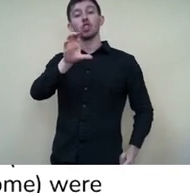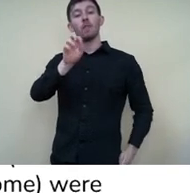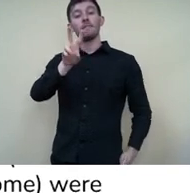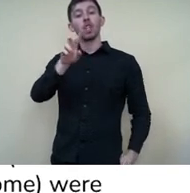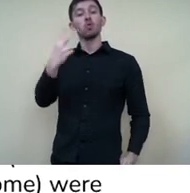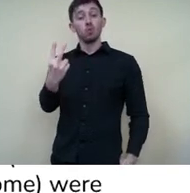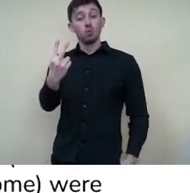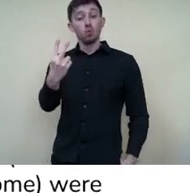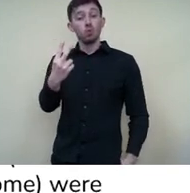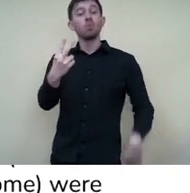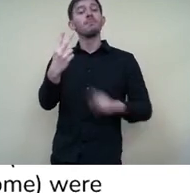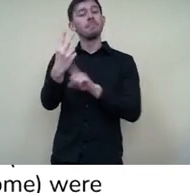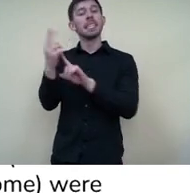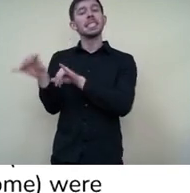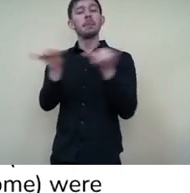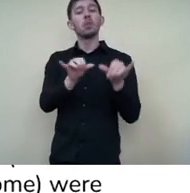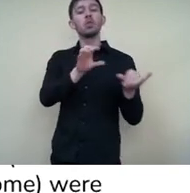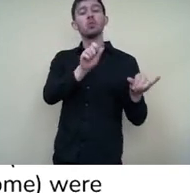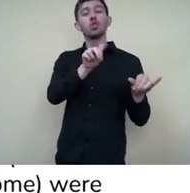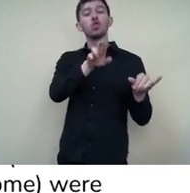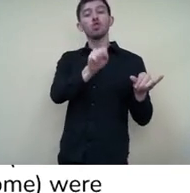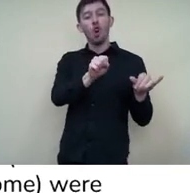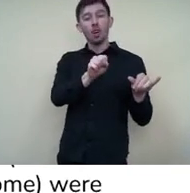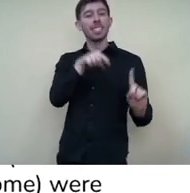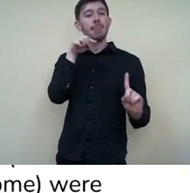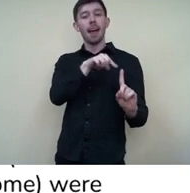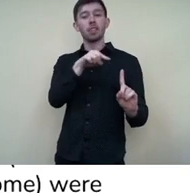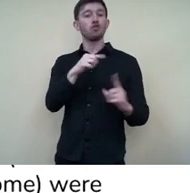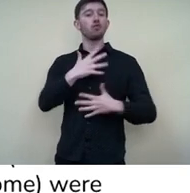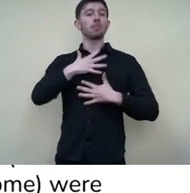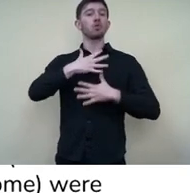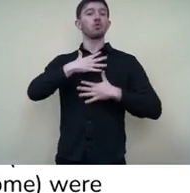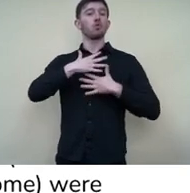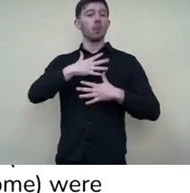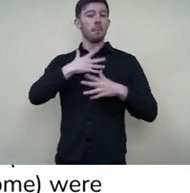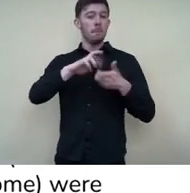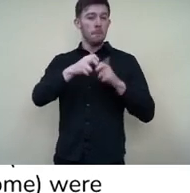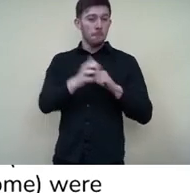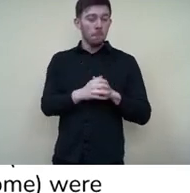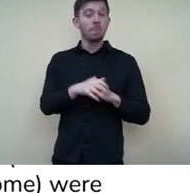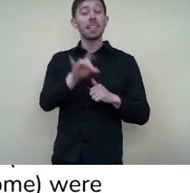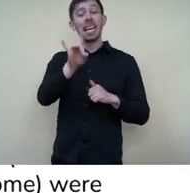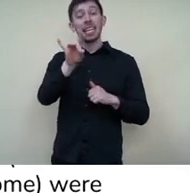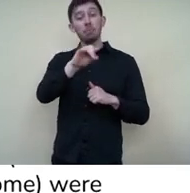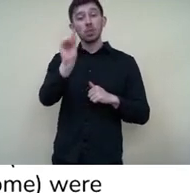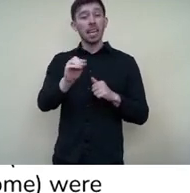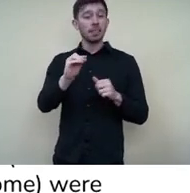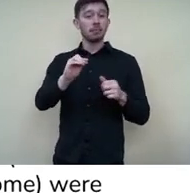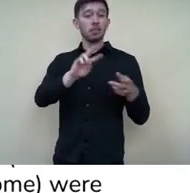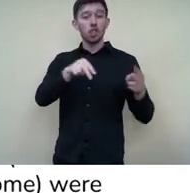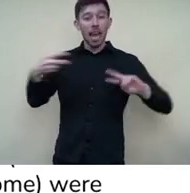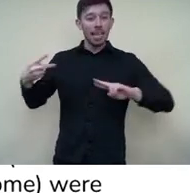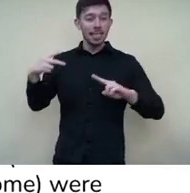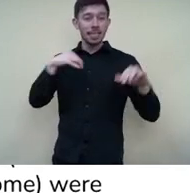is very similar to SARS, which is severe acute respiratory syndrome. And it has about an 80% genetic similarity. So it's very